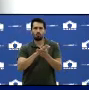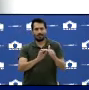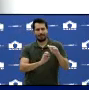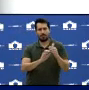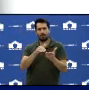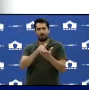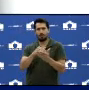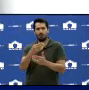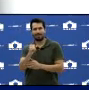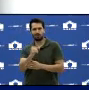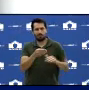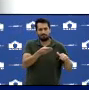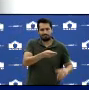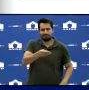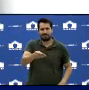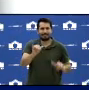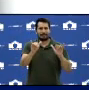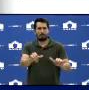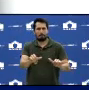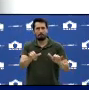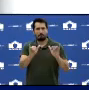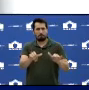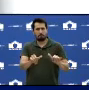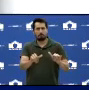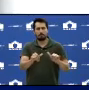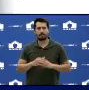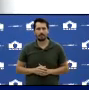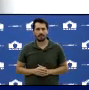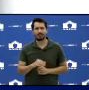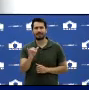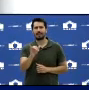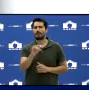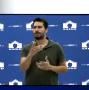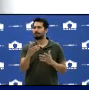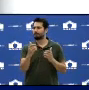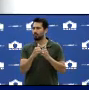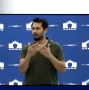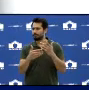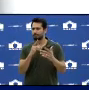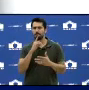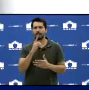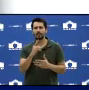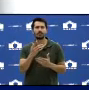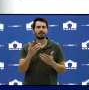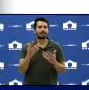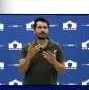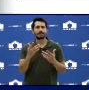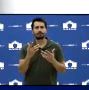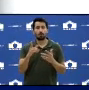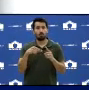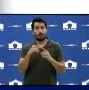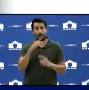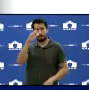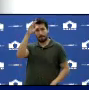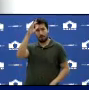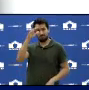changes made to align feeder patterns in terms of, so to make sure that when